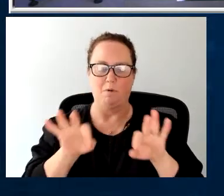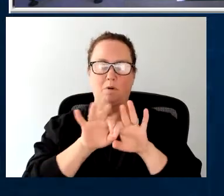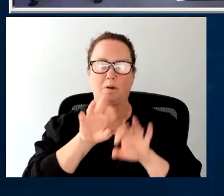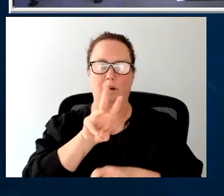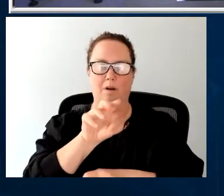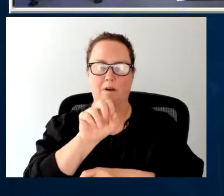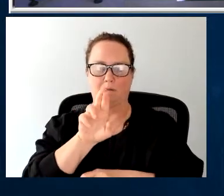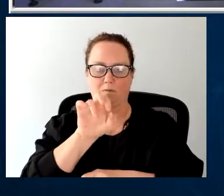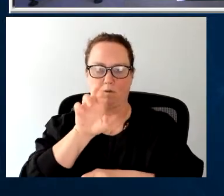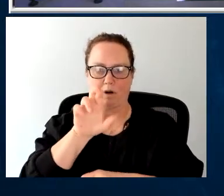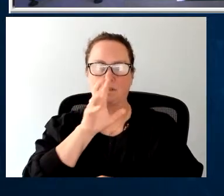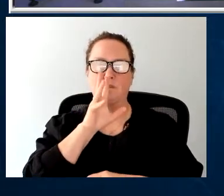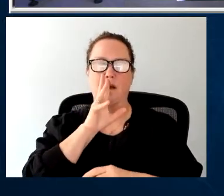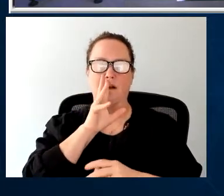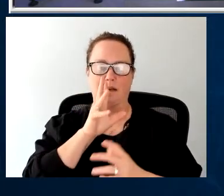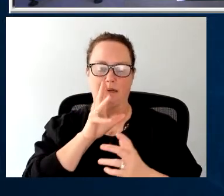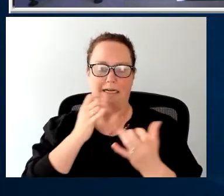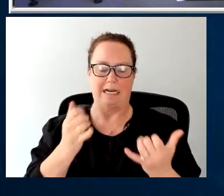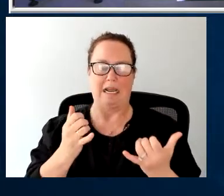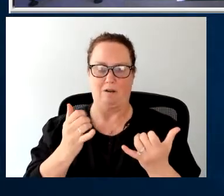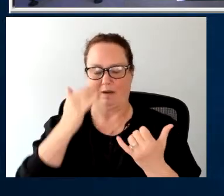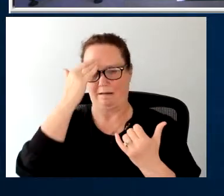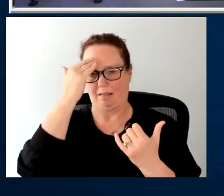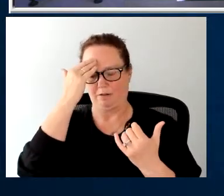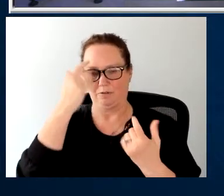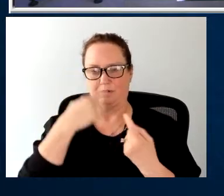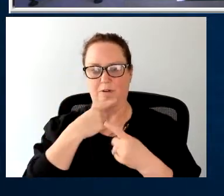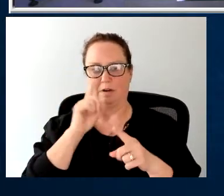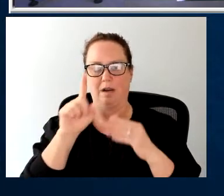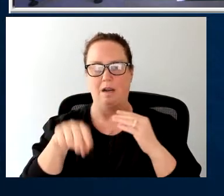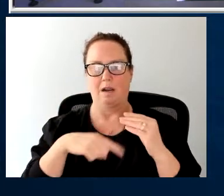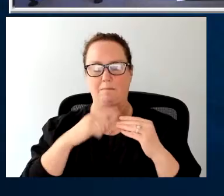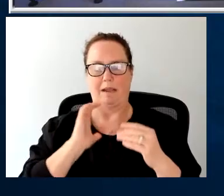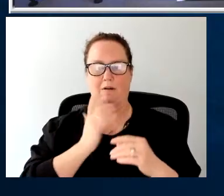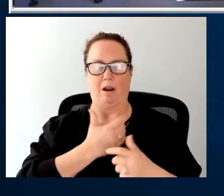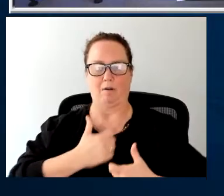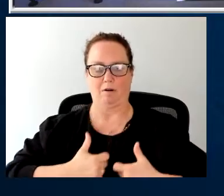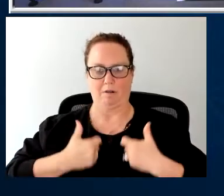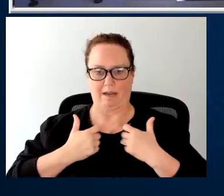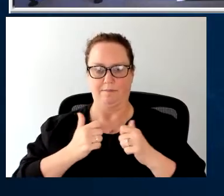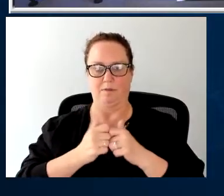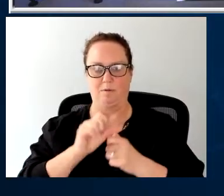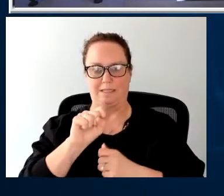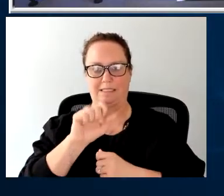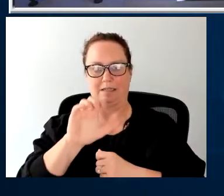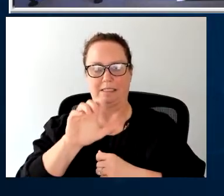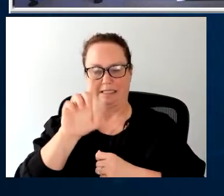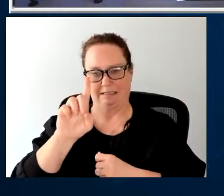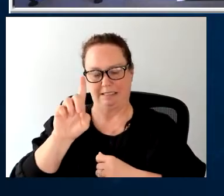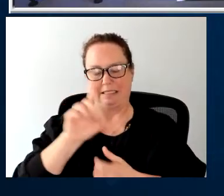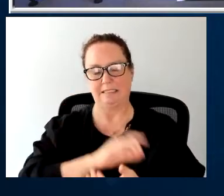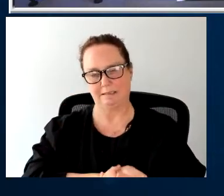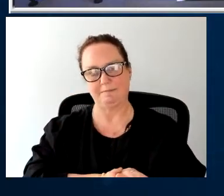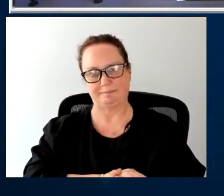speak up and speak out knowledgeably about our lives with sickle cell disease.